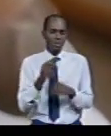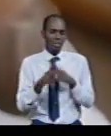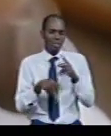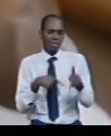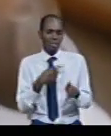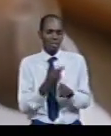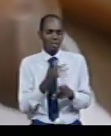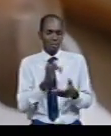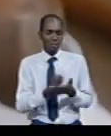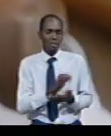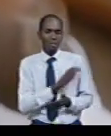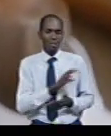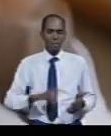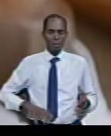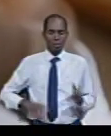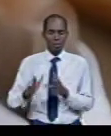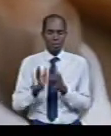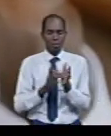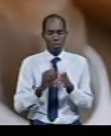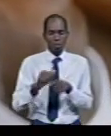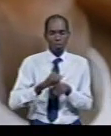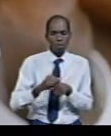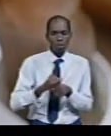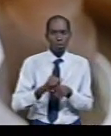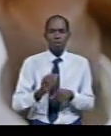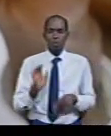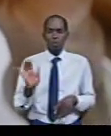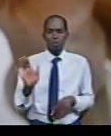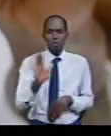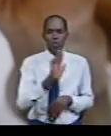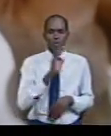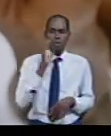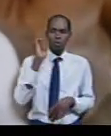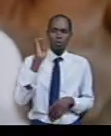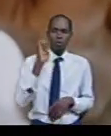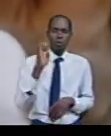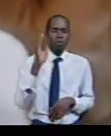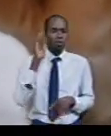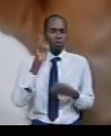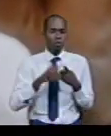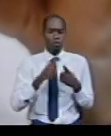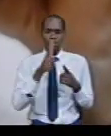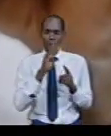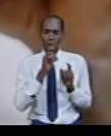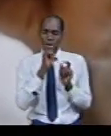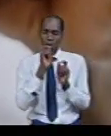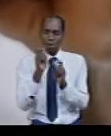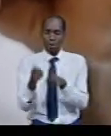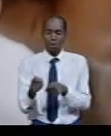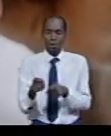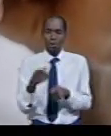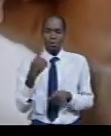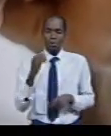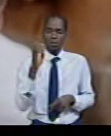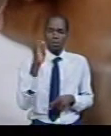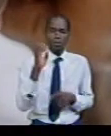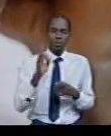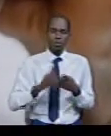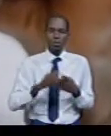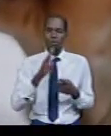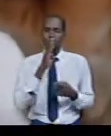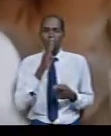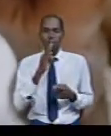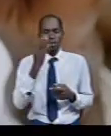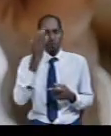Jesus practiced? Your evangelism to be rewarded, your evangelism to be recognized